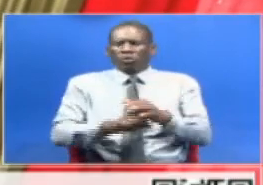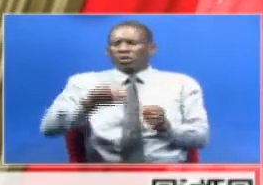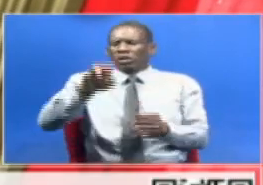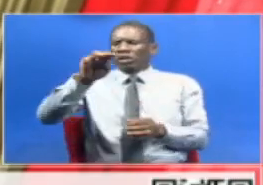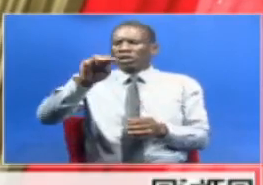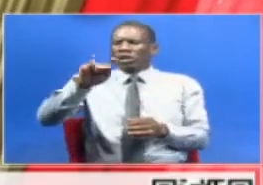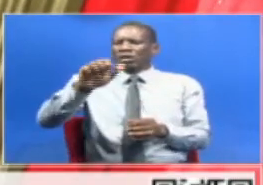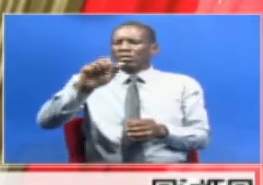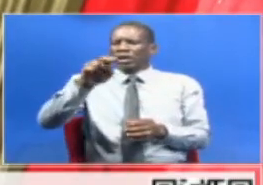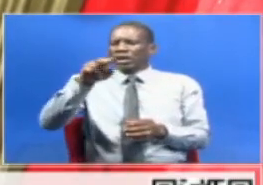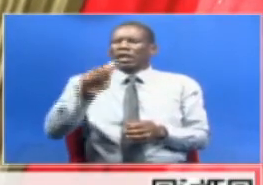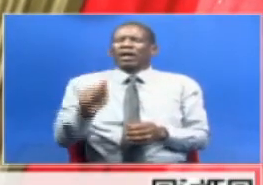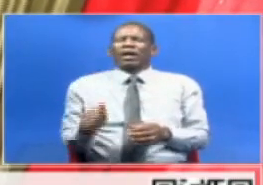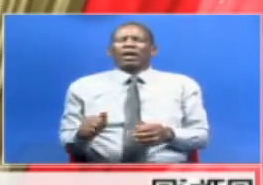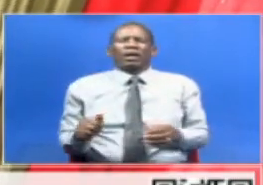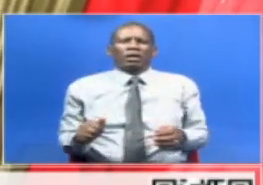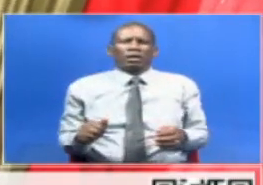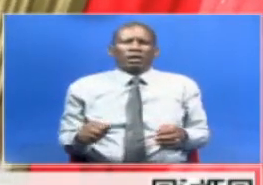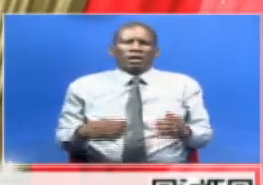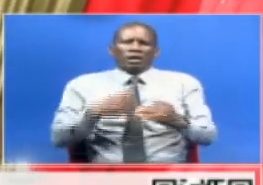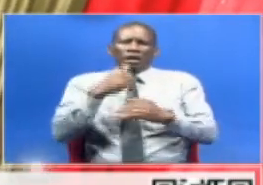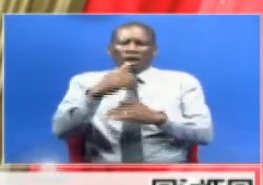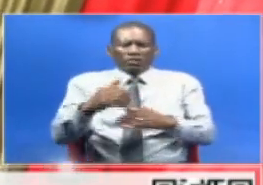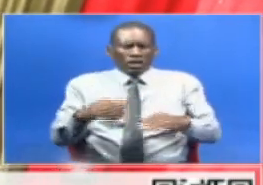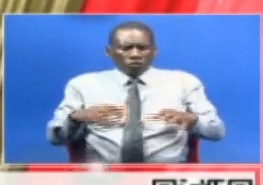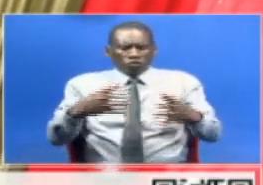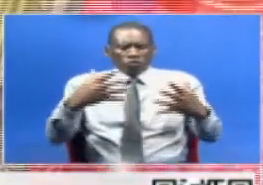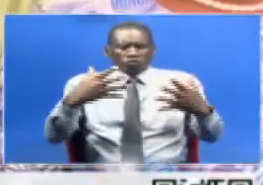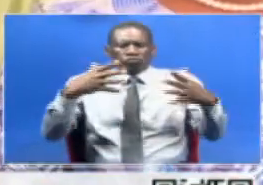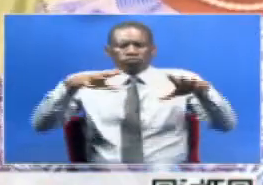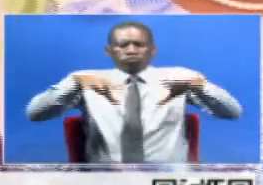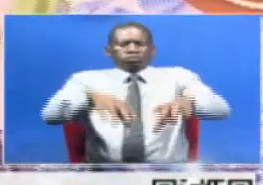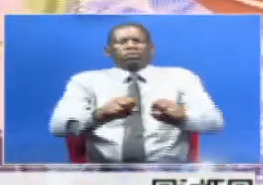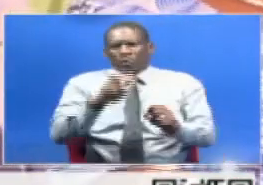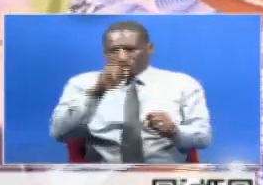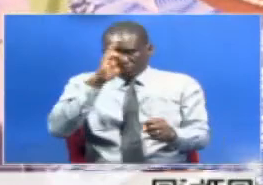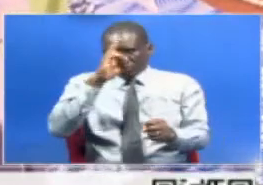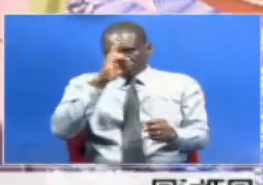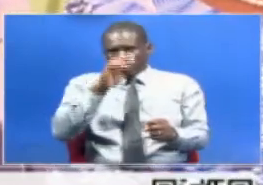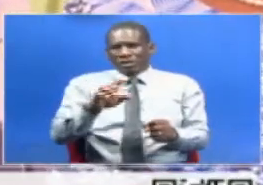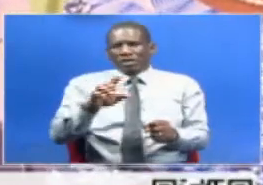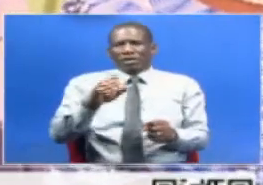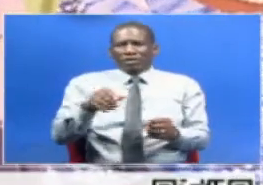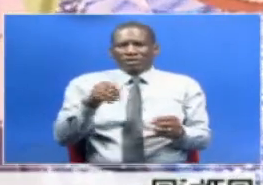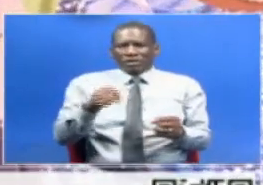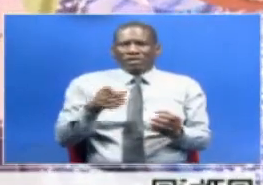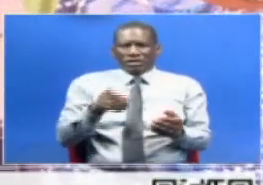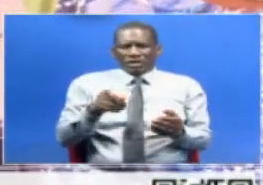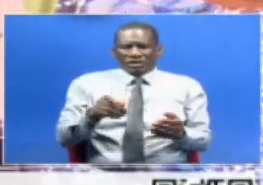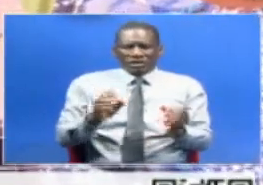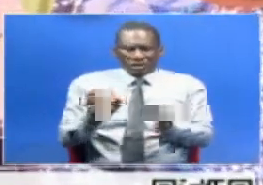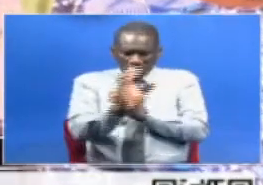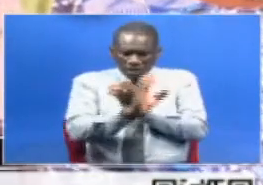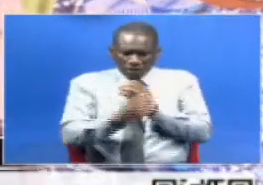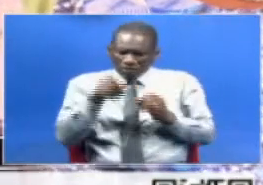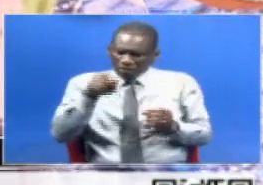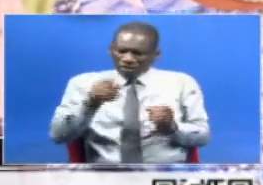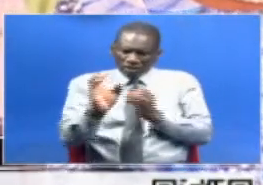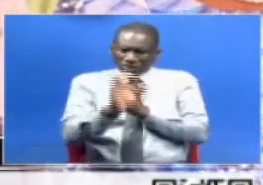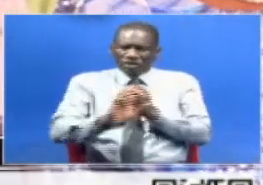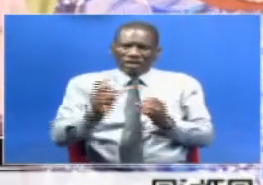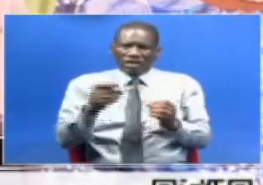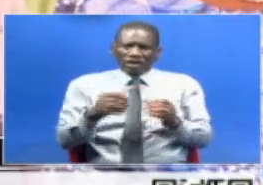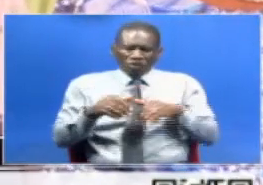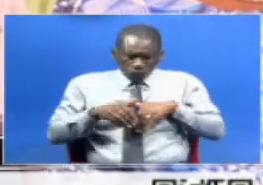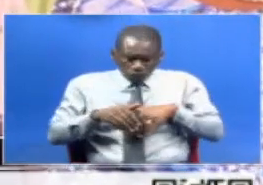on his gangster style abduction. That this is a country under the rule of